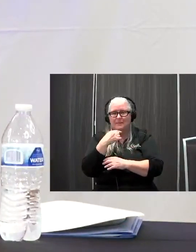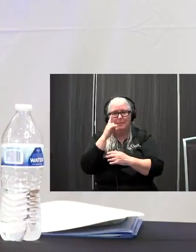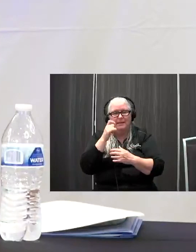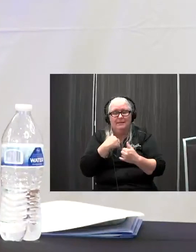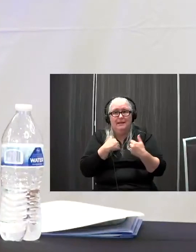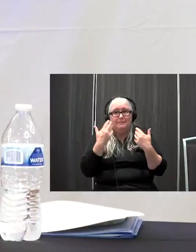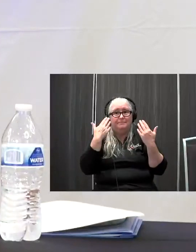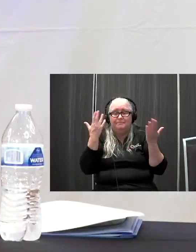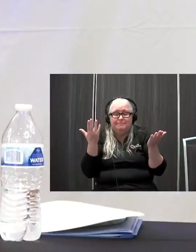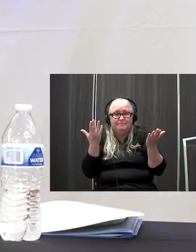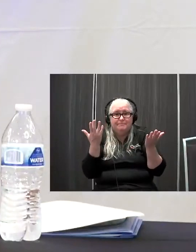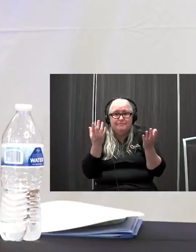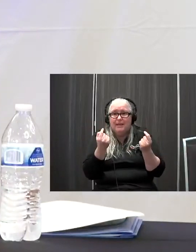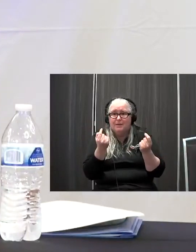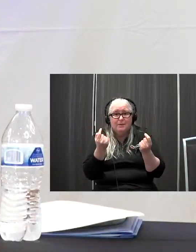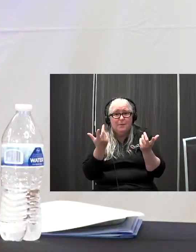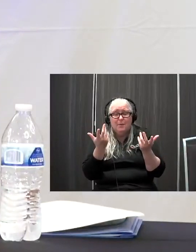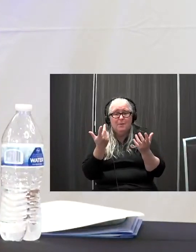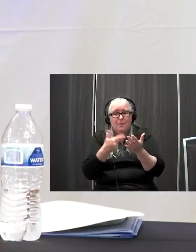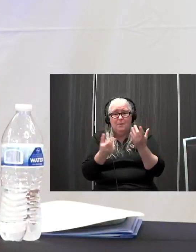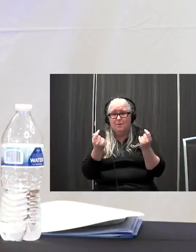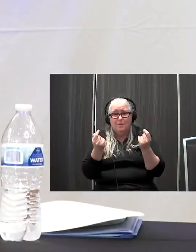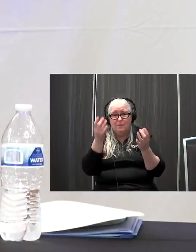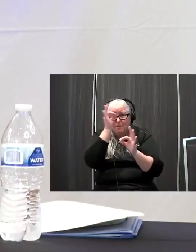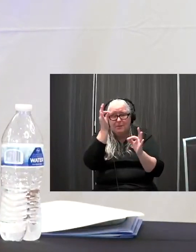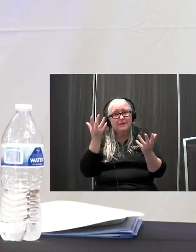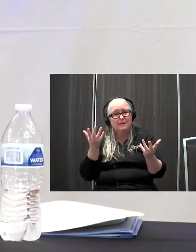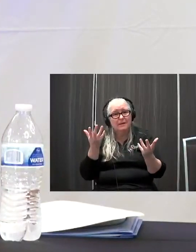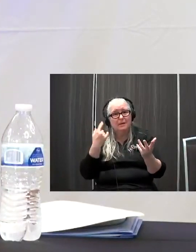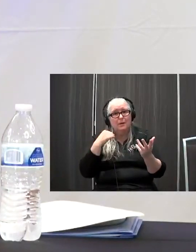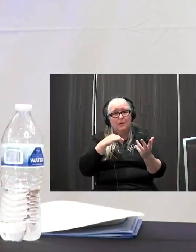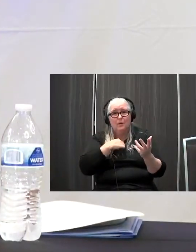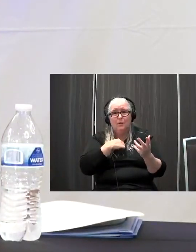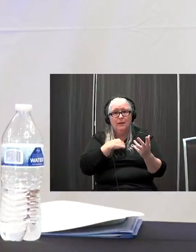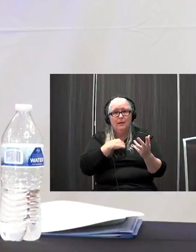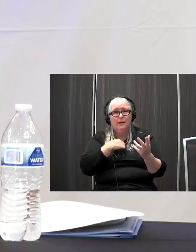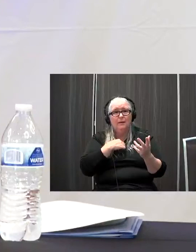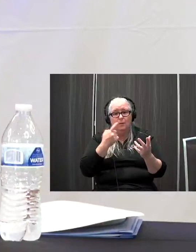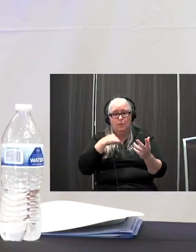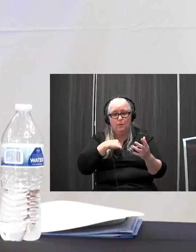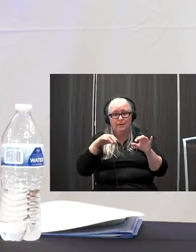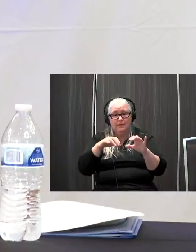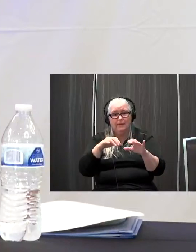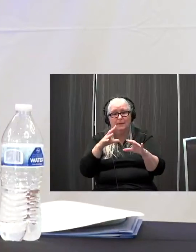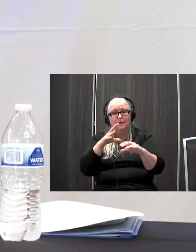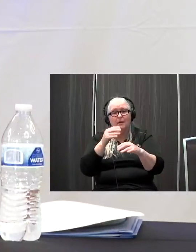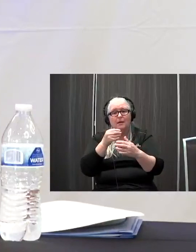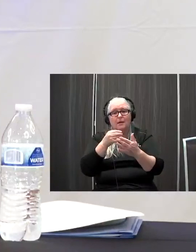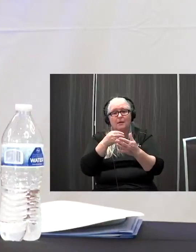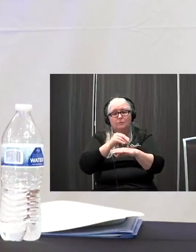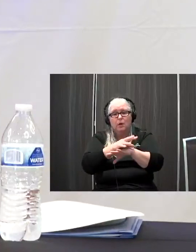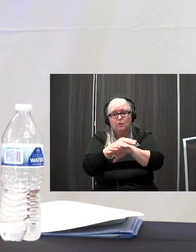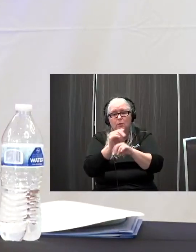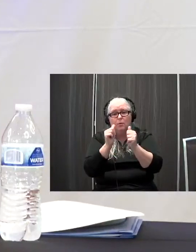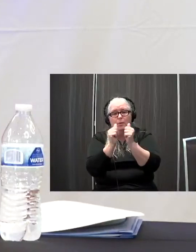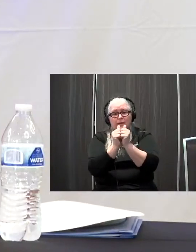do. And it was something that I wouldn't have thought of. We actually did a consult with anesthesia, and that was hugely